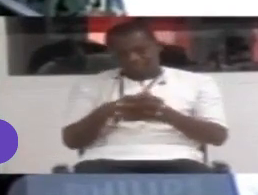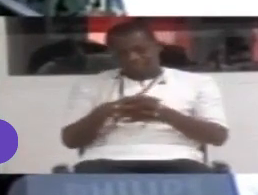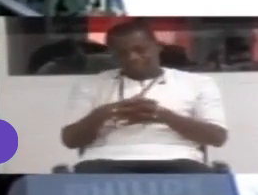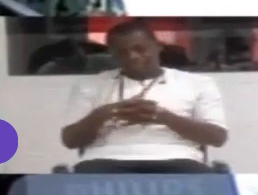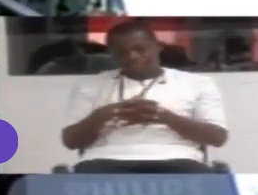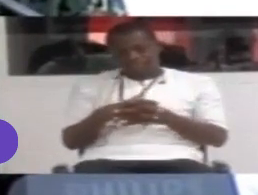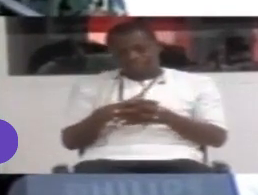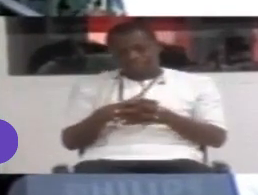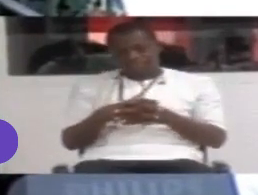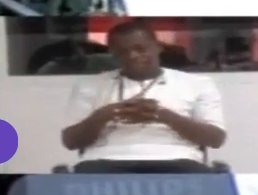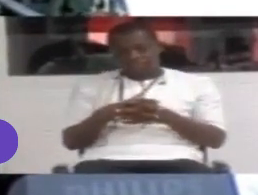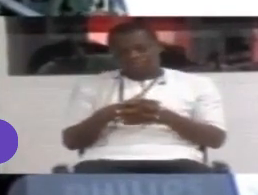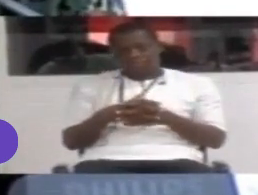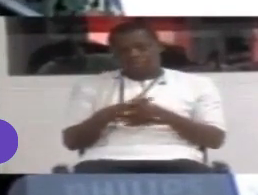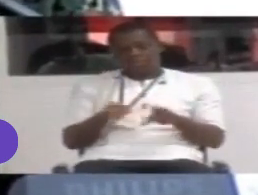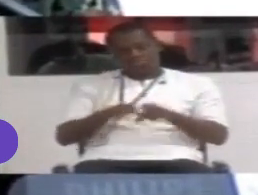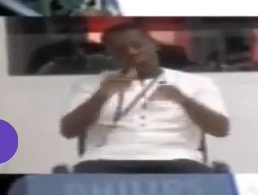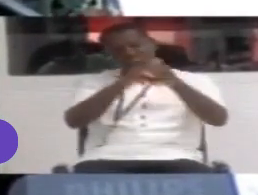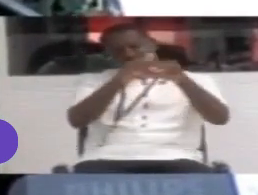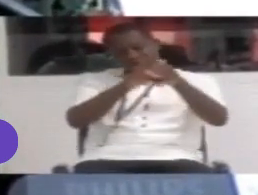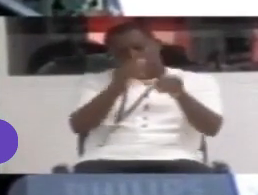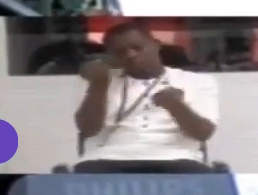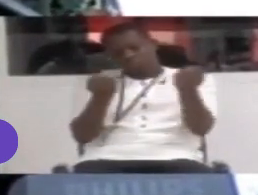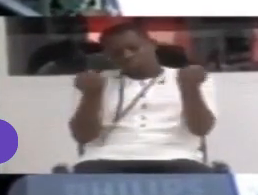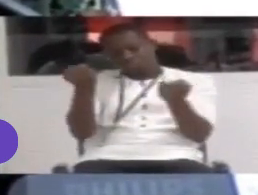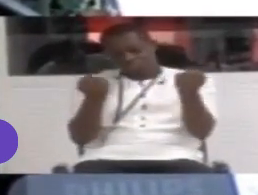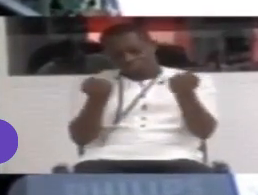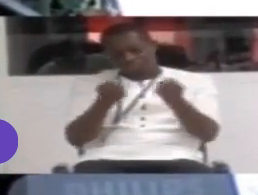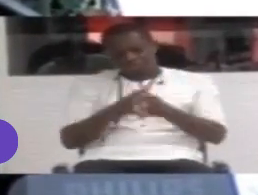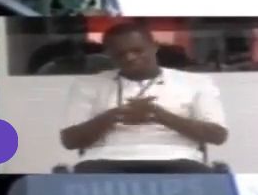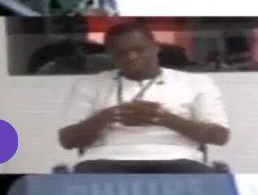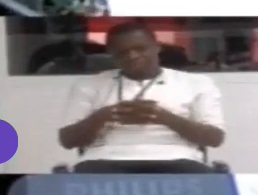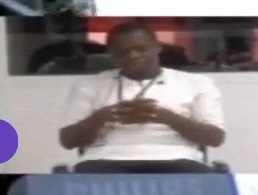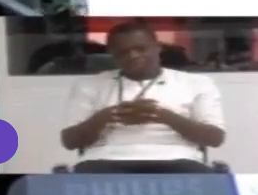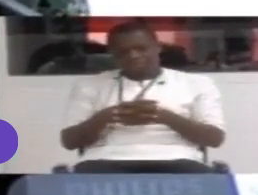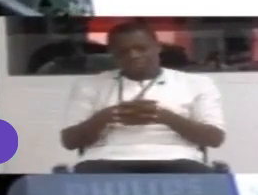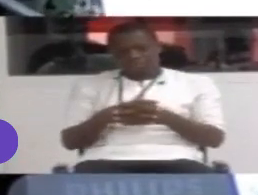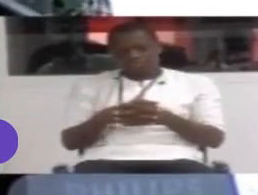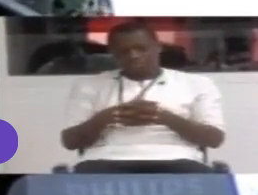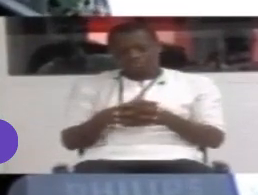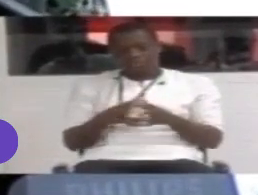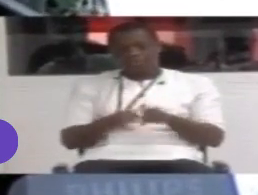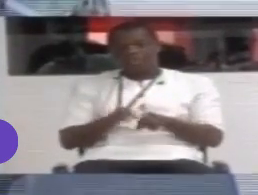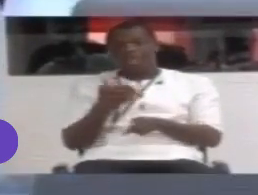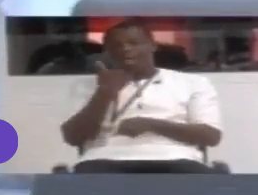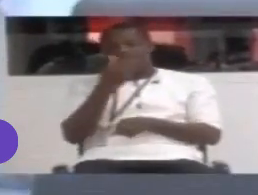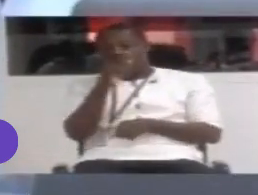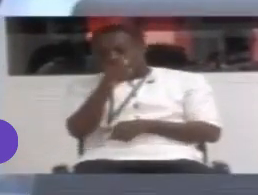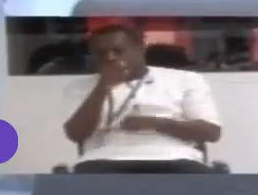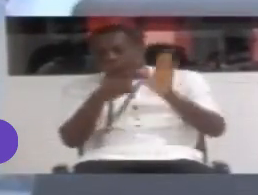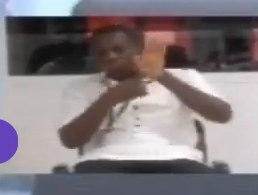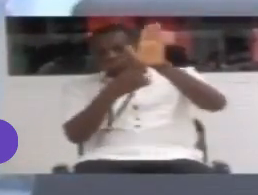to go and pick up. Ci la duga ci moto bi. That was when I got into the vehicle. Did they show you